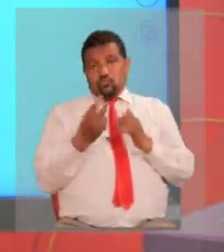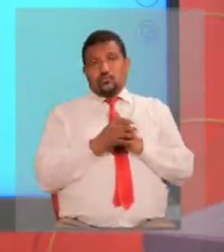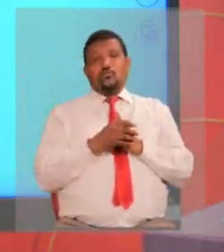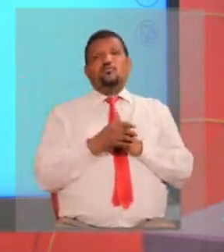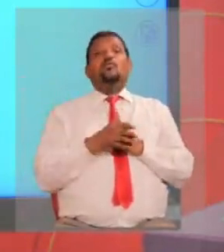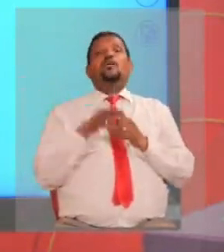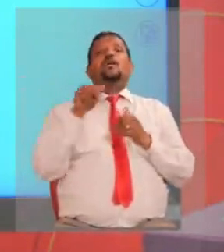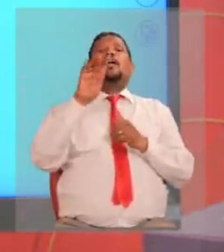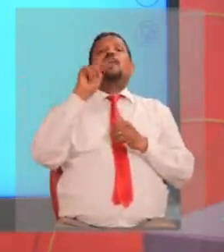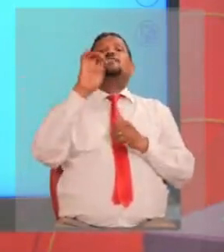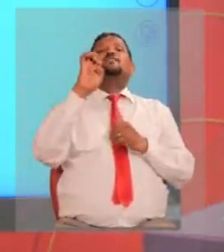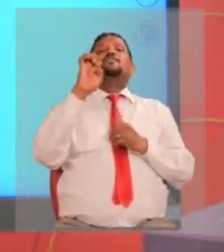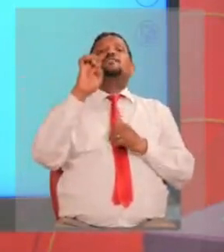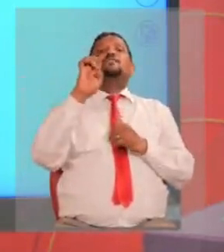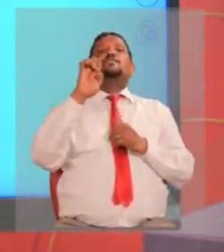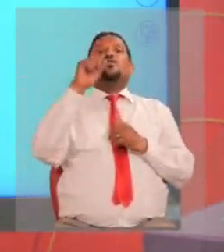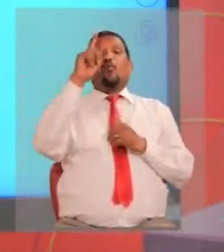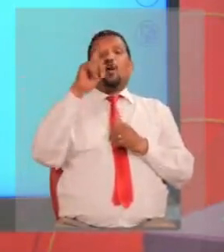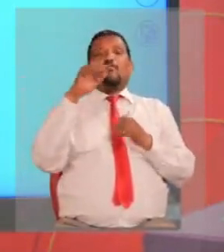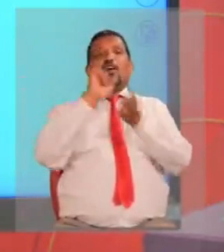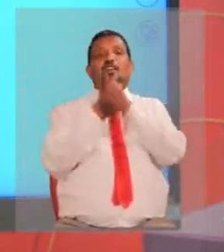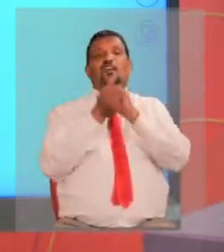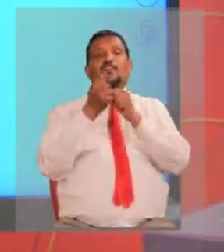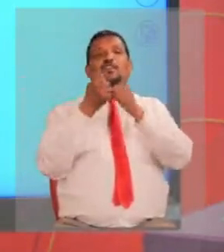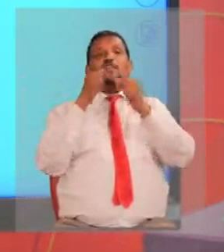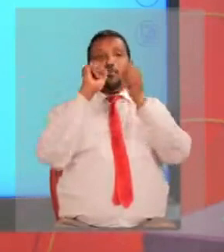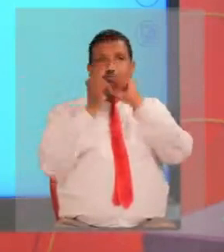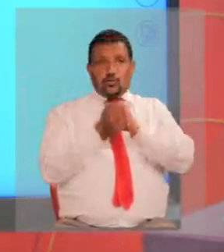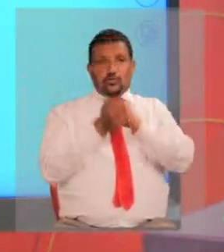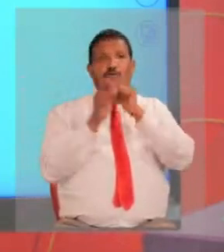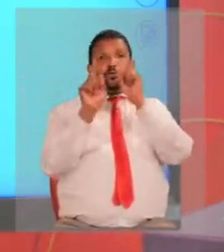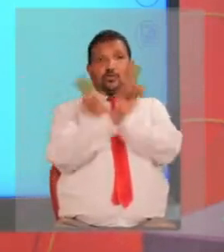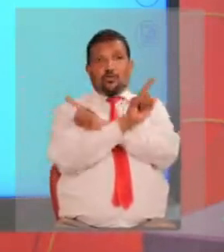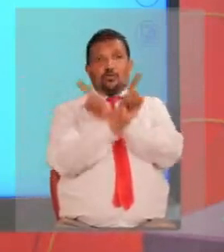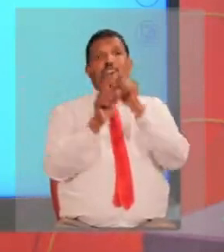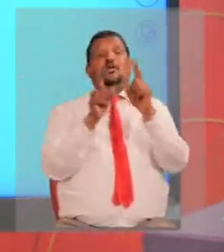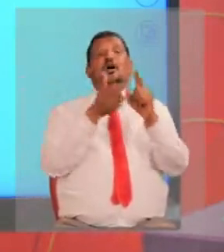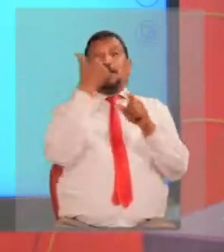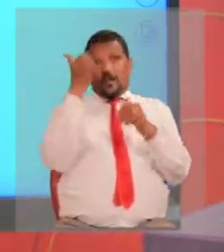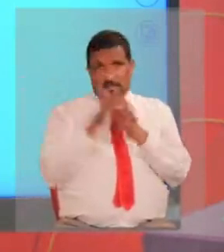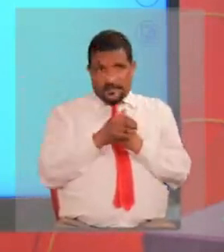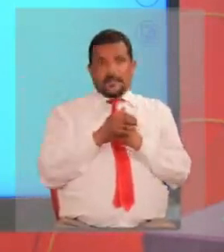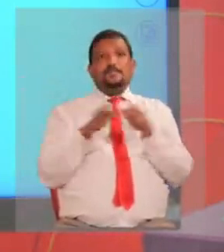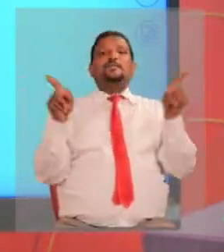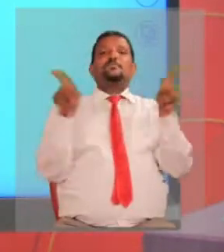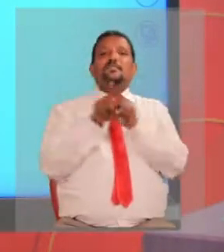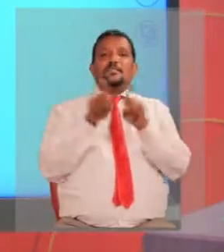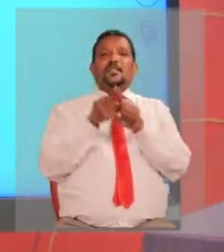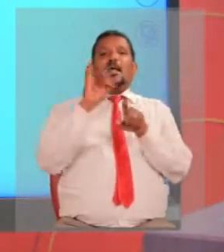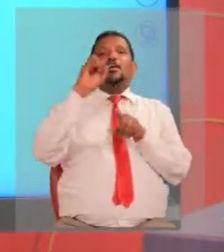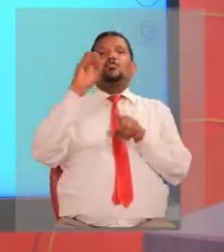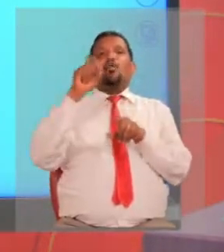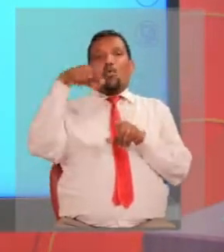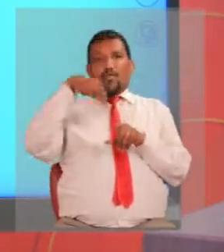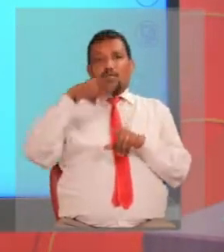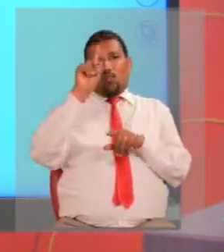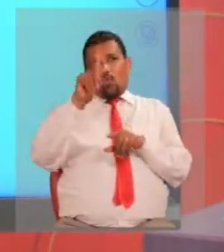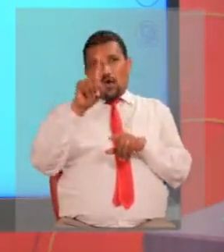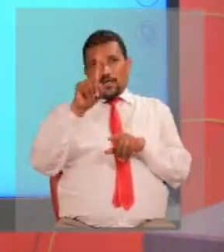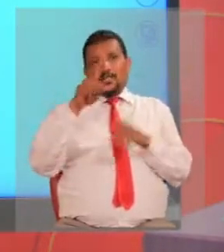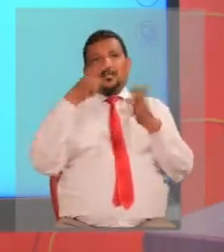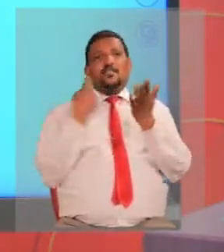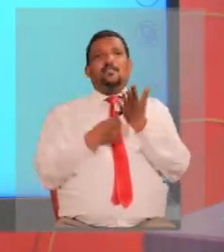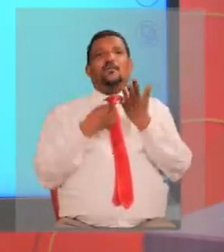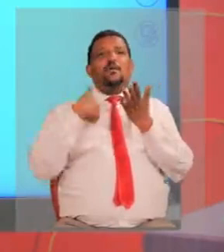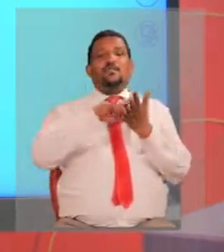the rate by which one variable input is substituted for another on the same isoquant is 1. That